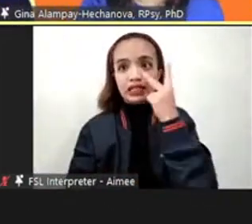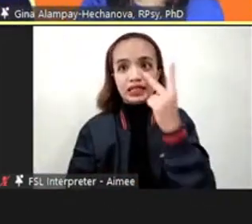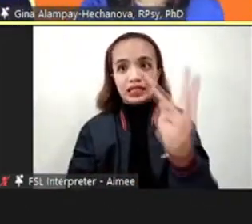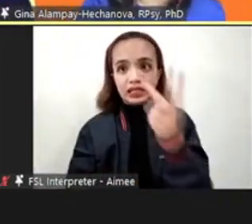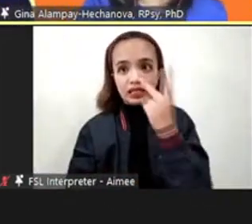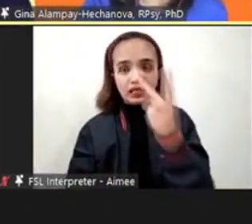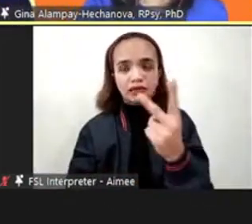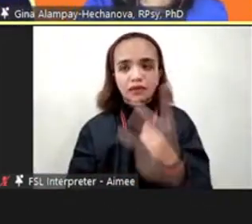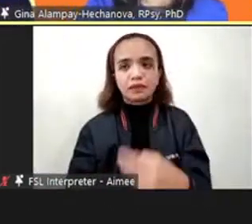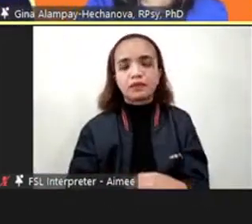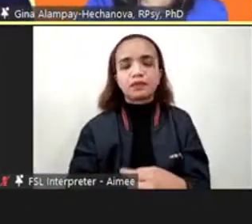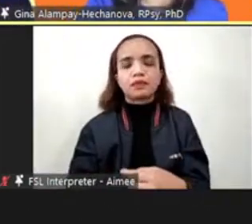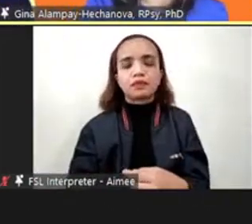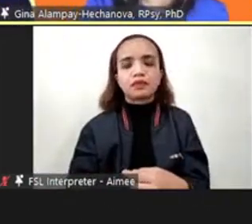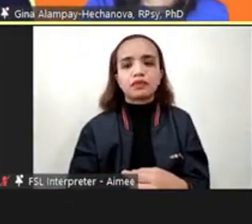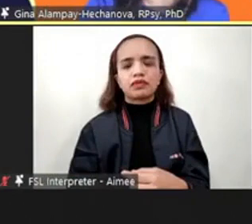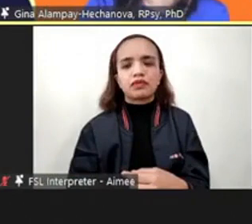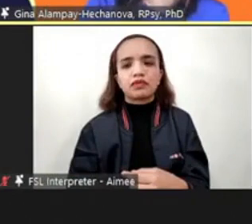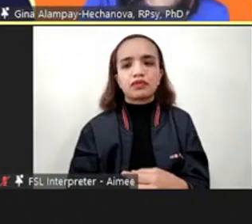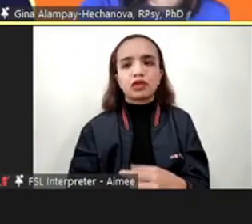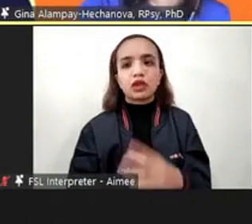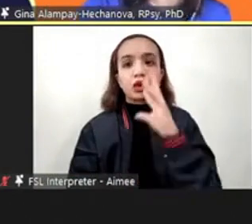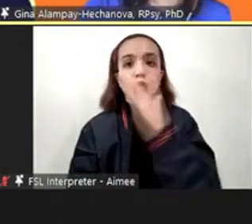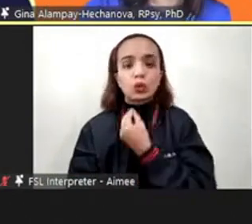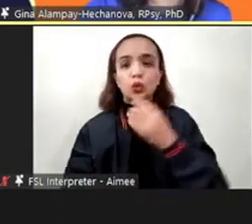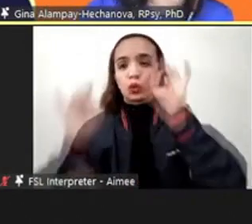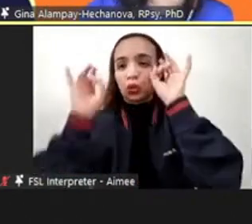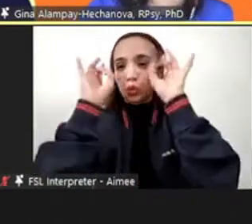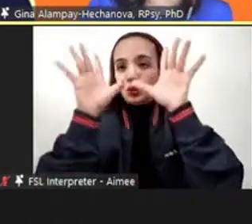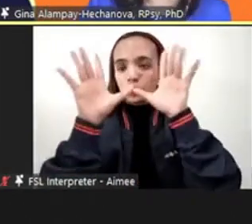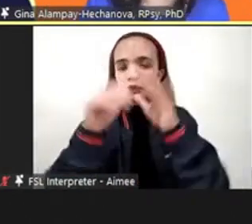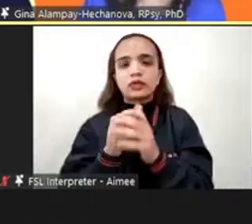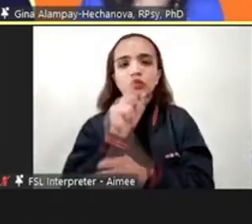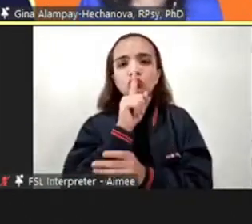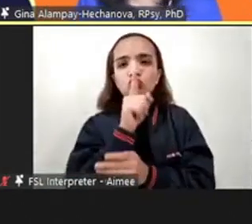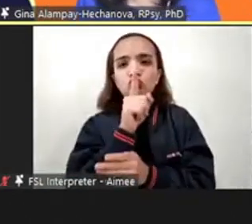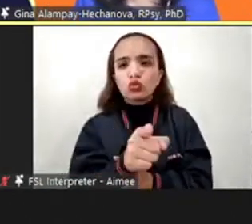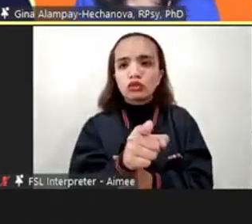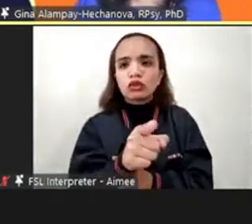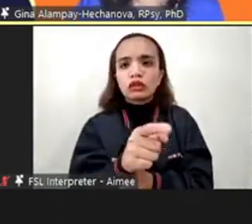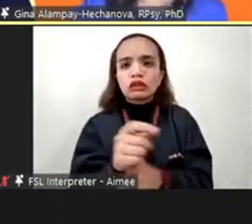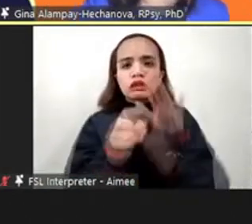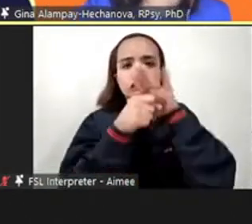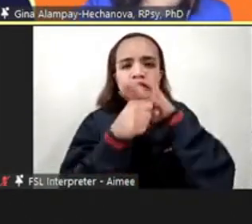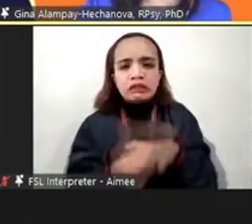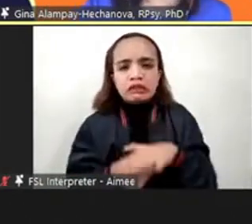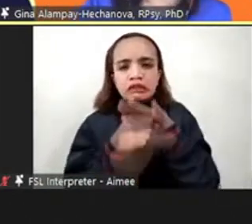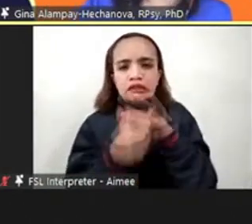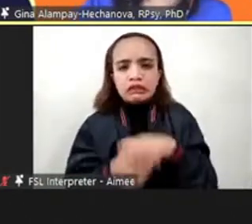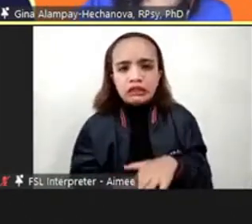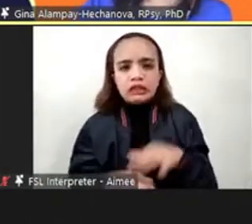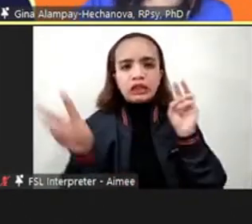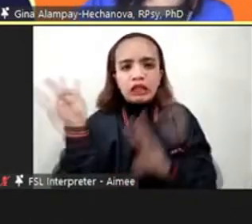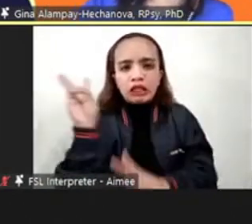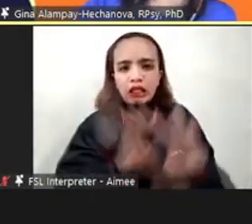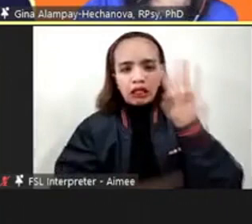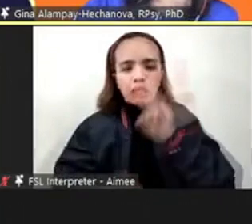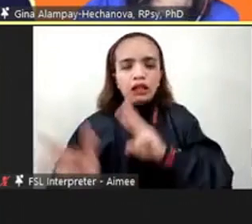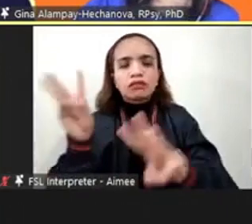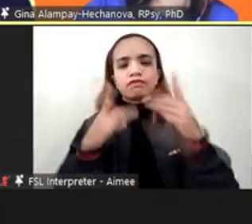the darkest bar are those with extreme stress, anxiety, and depression.